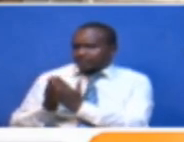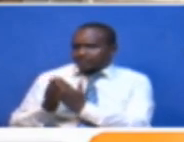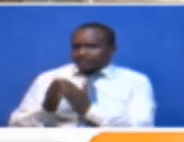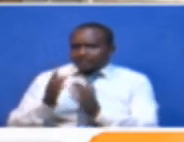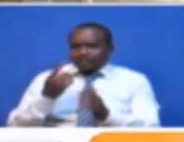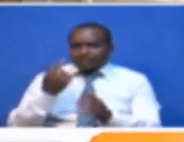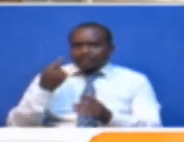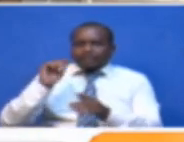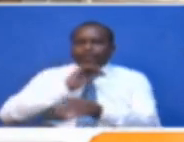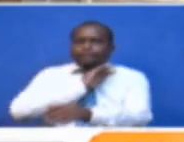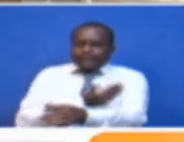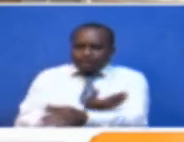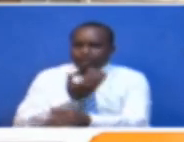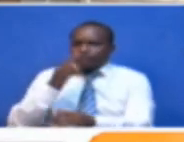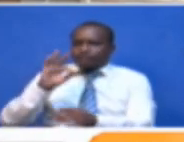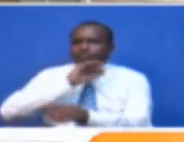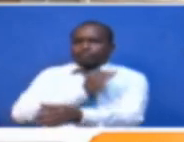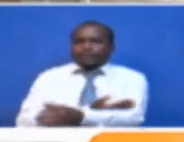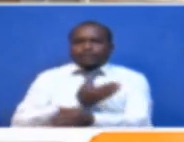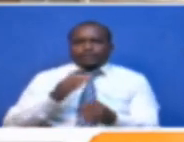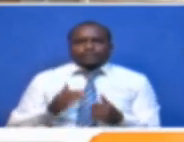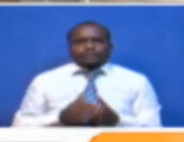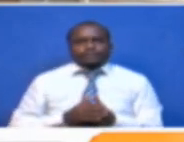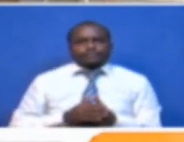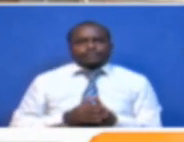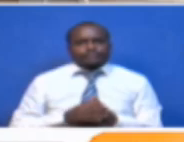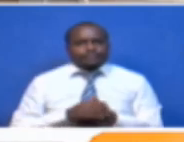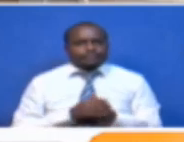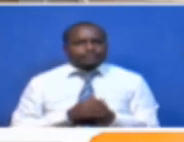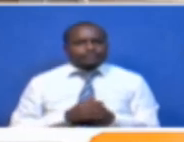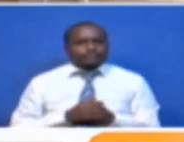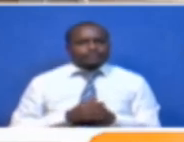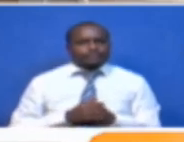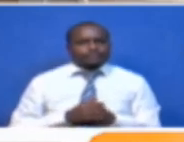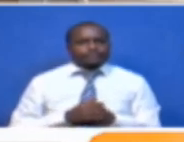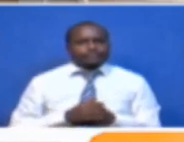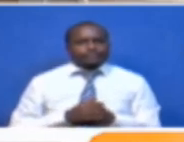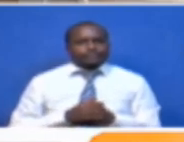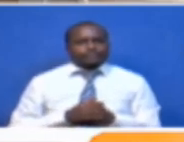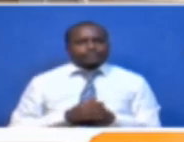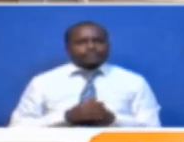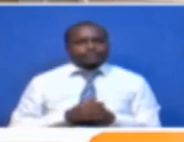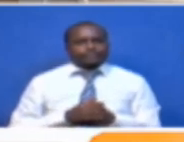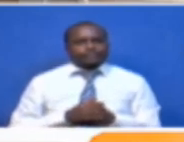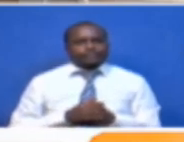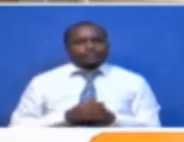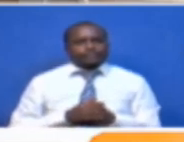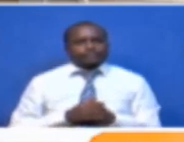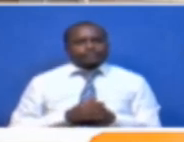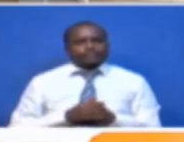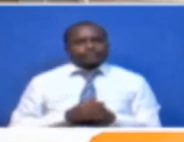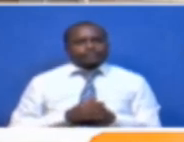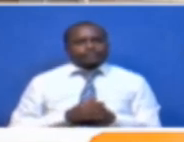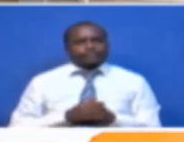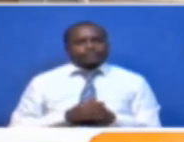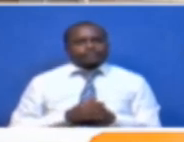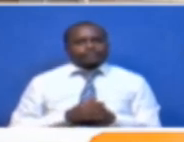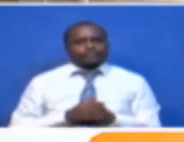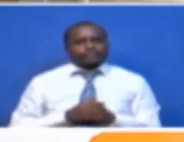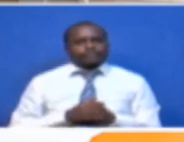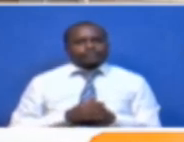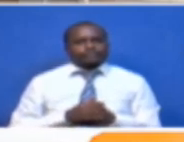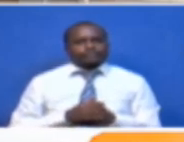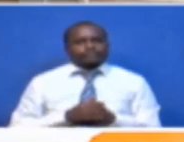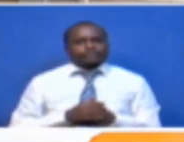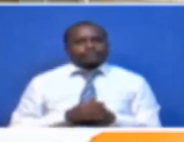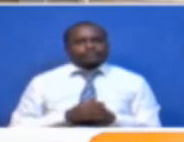The Power of Power. Yes. Very nice. A couple of Facebook posts. Sorry about that. Here